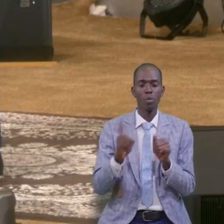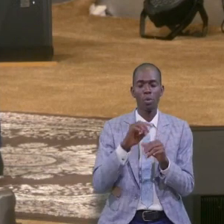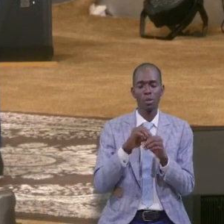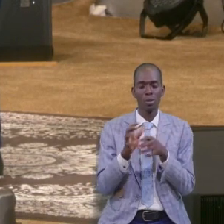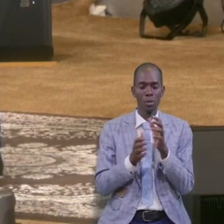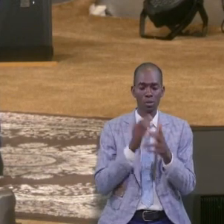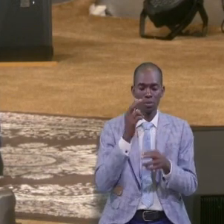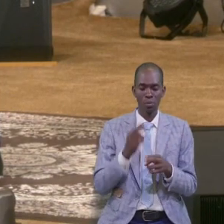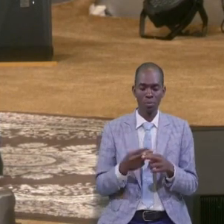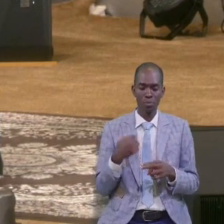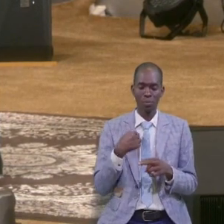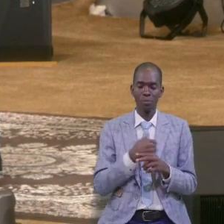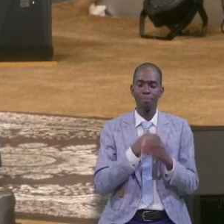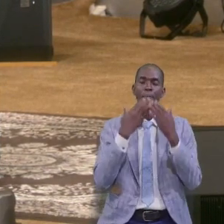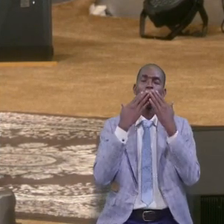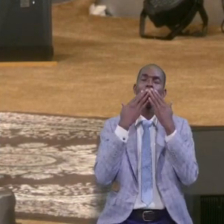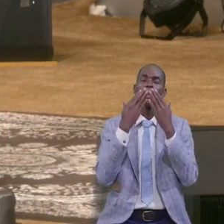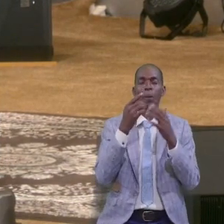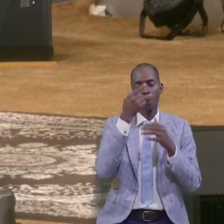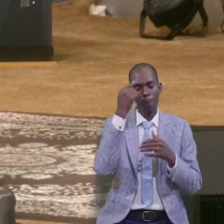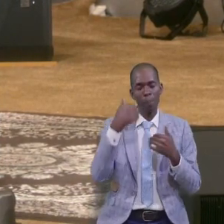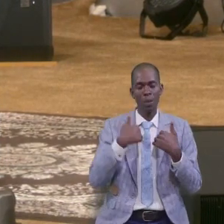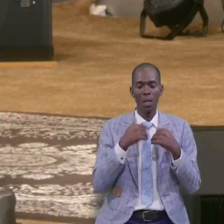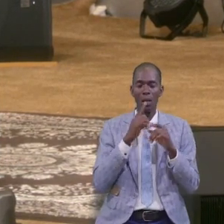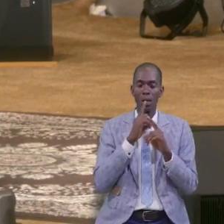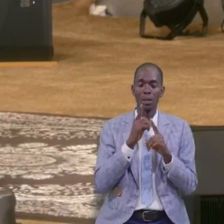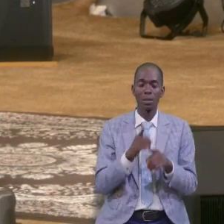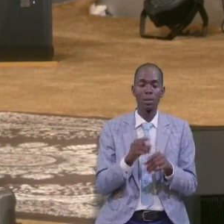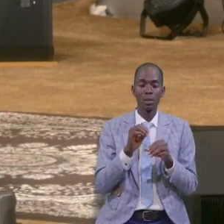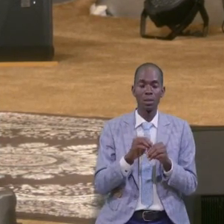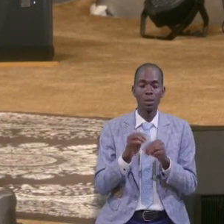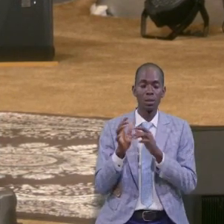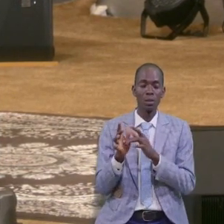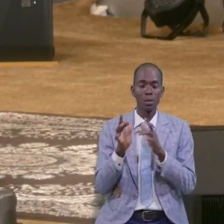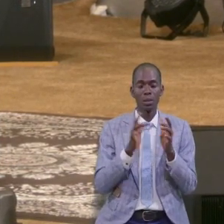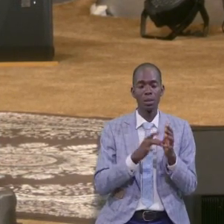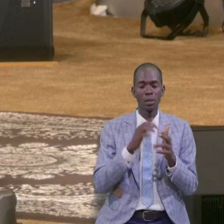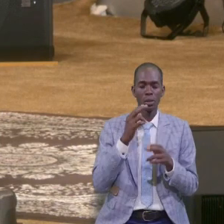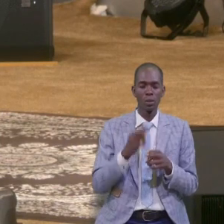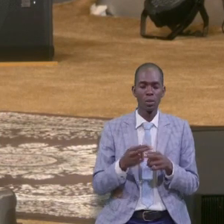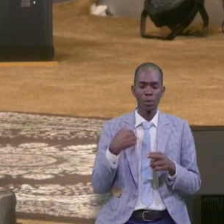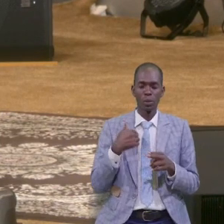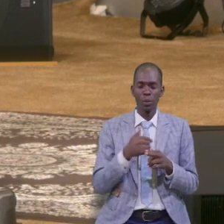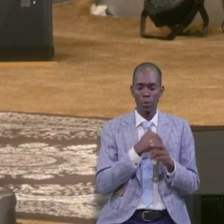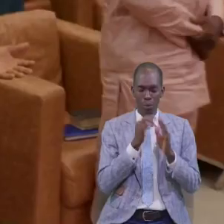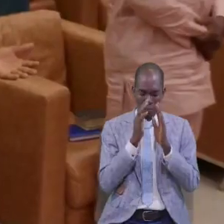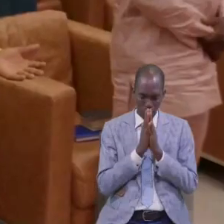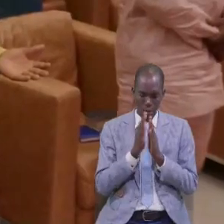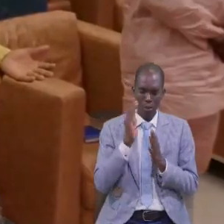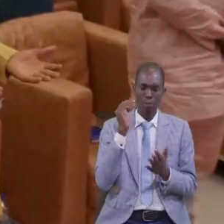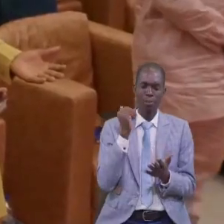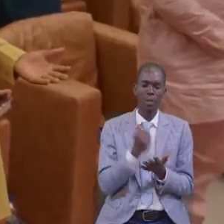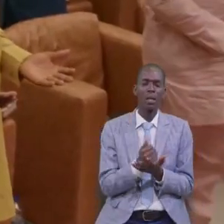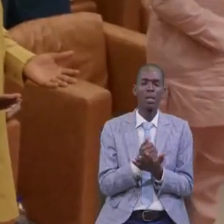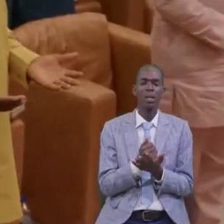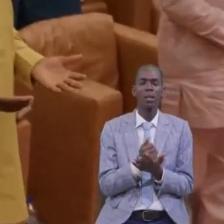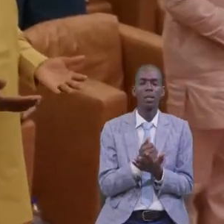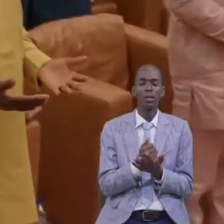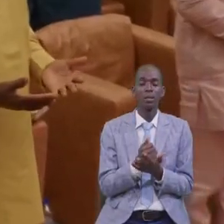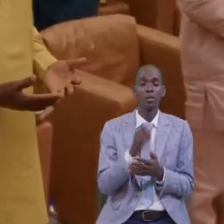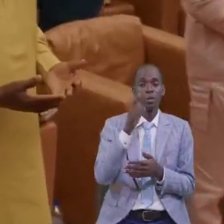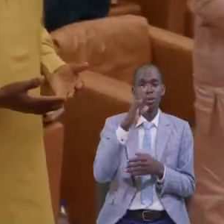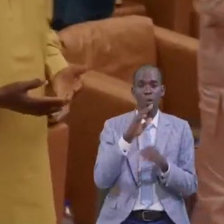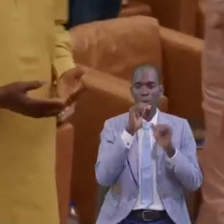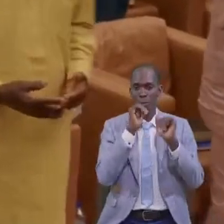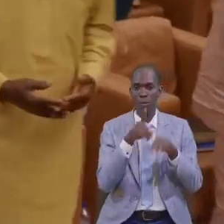name. We thank you because we know you have answered. In Jesus' name we pray. God bless